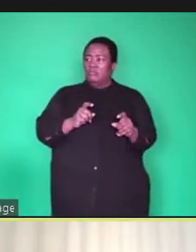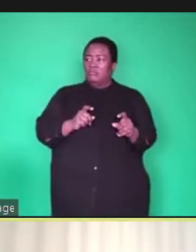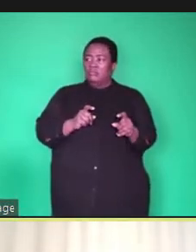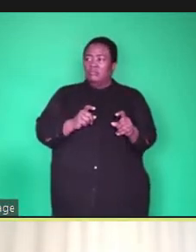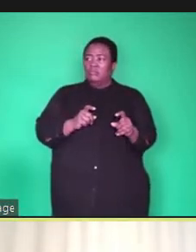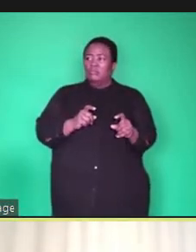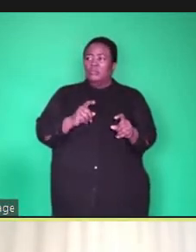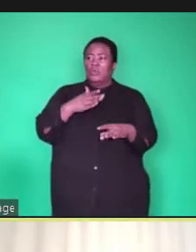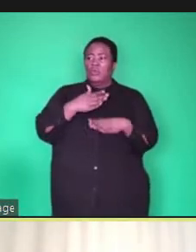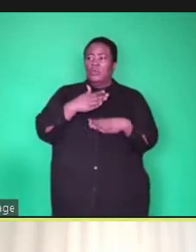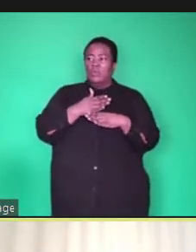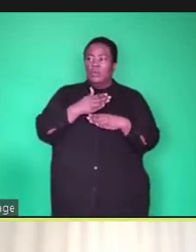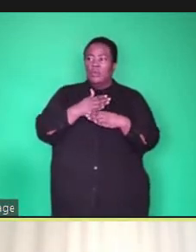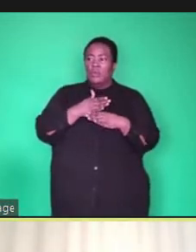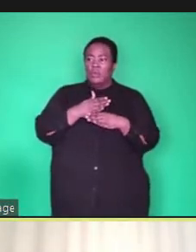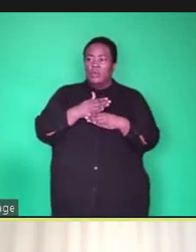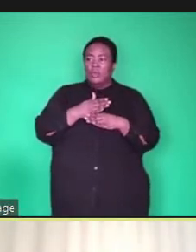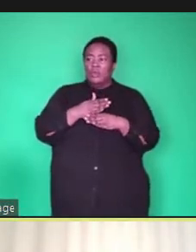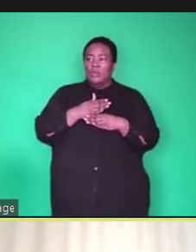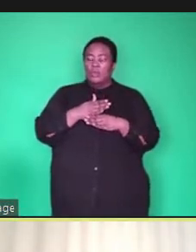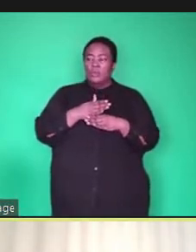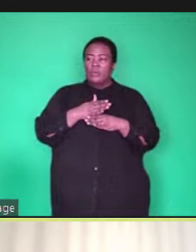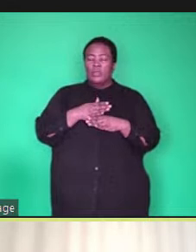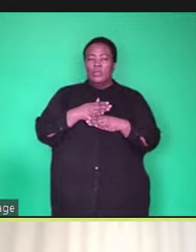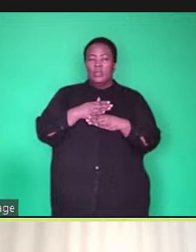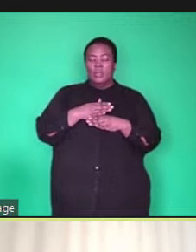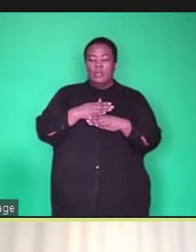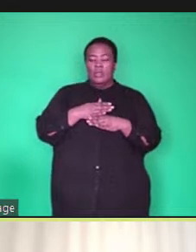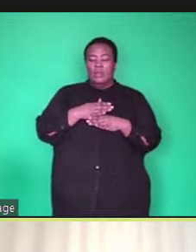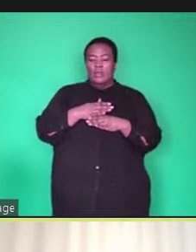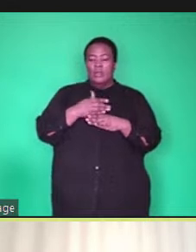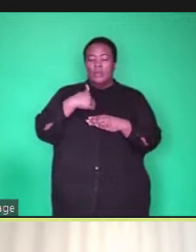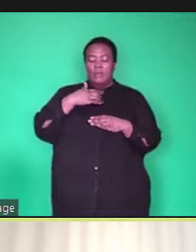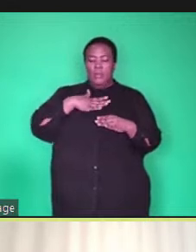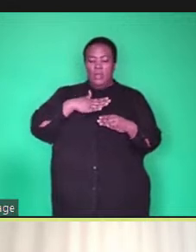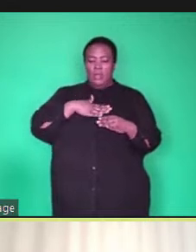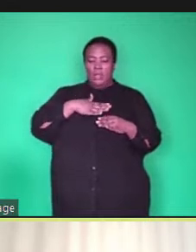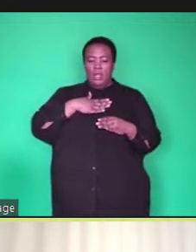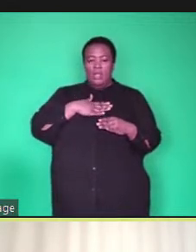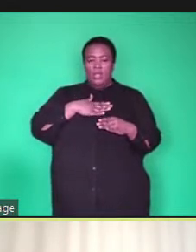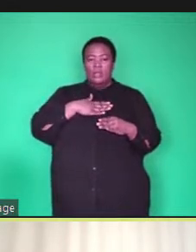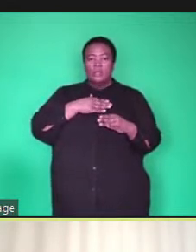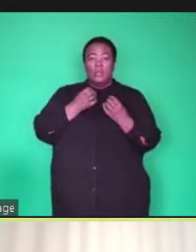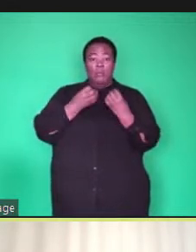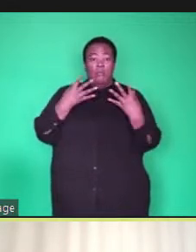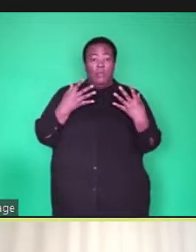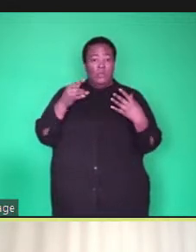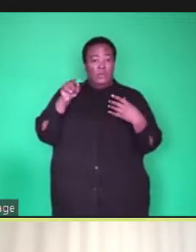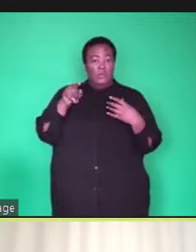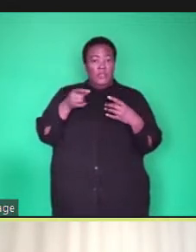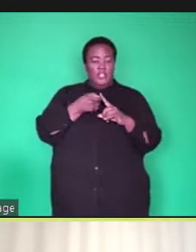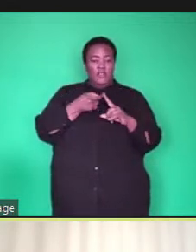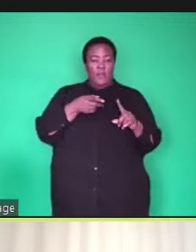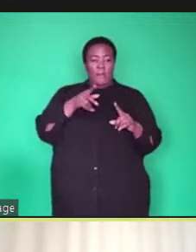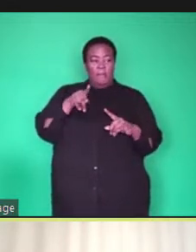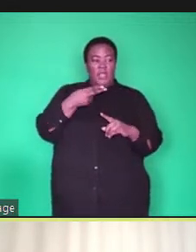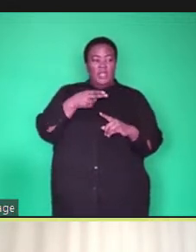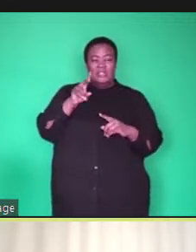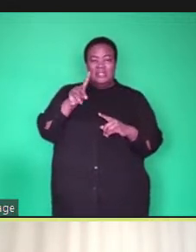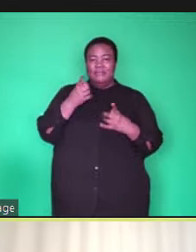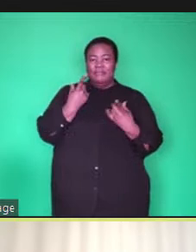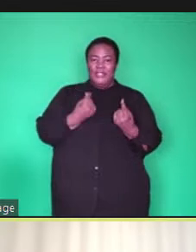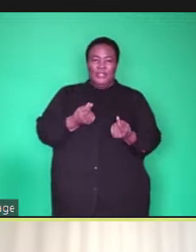what particularly Martin and Dori have been talking about, and I'd like to, a lot of this is coming out of PhD work that I did some years